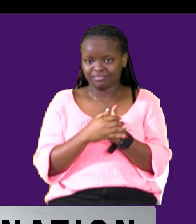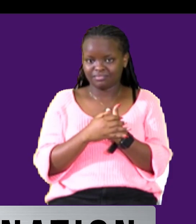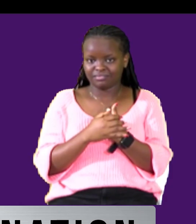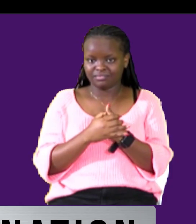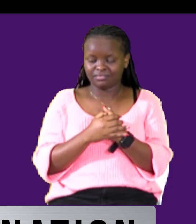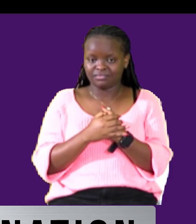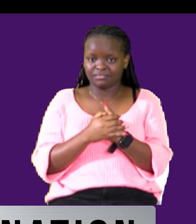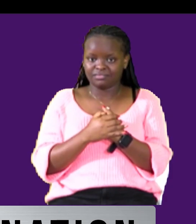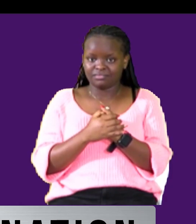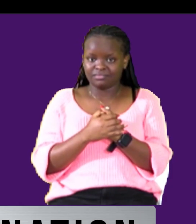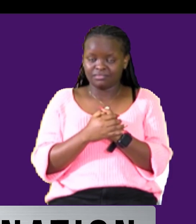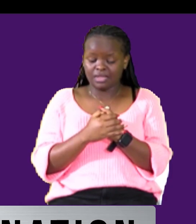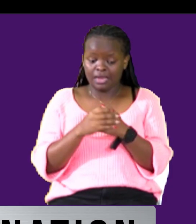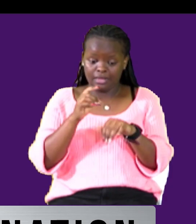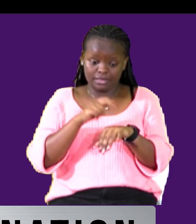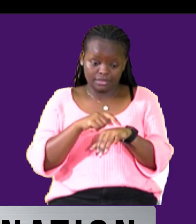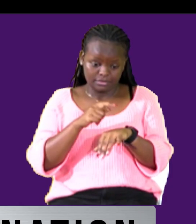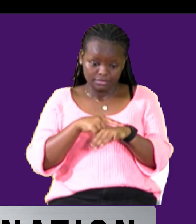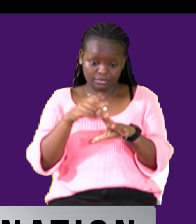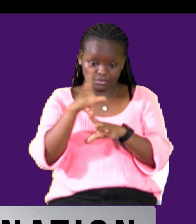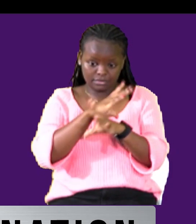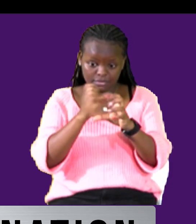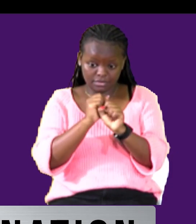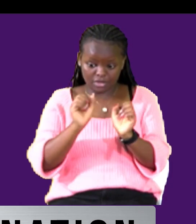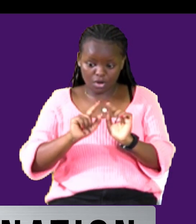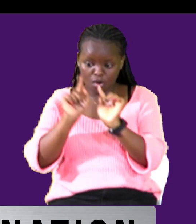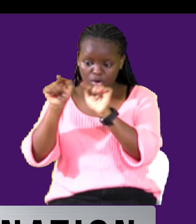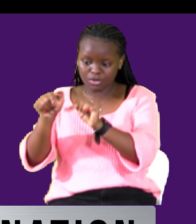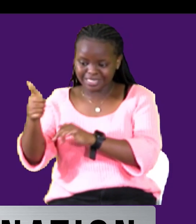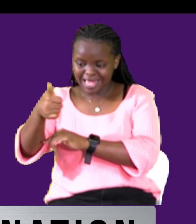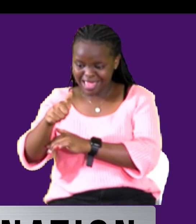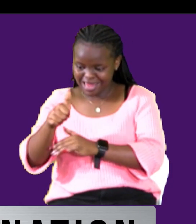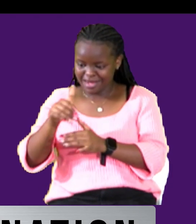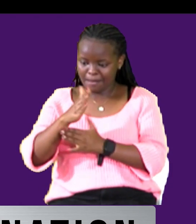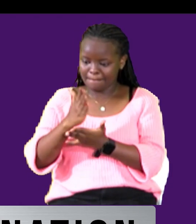So when the president goes to any part of the country,